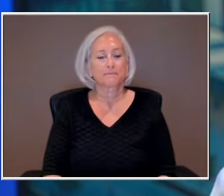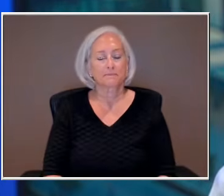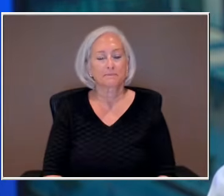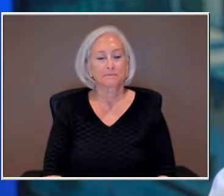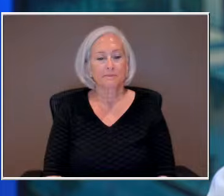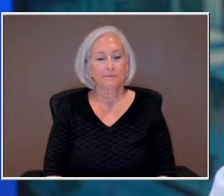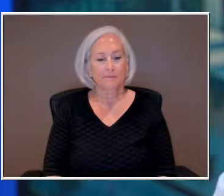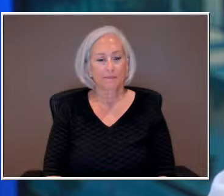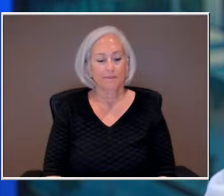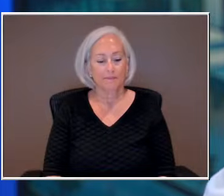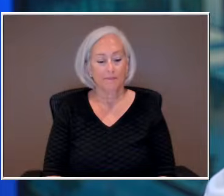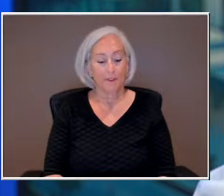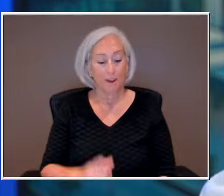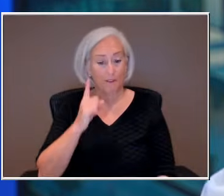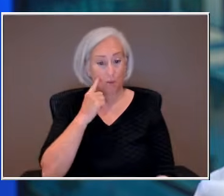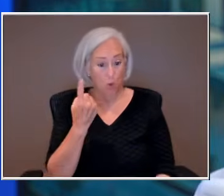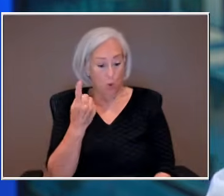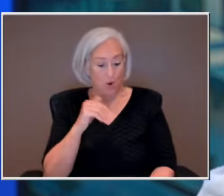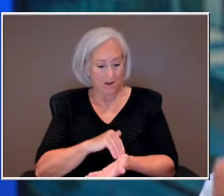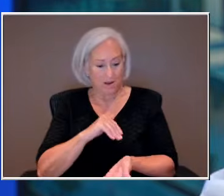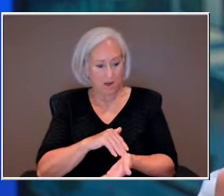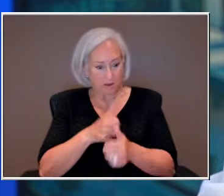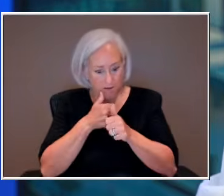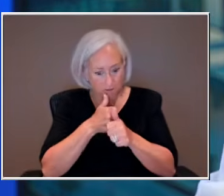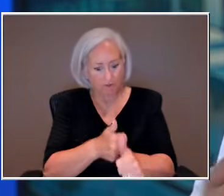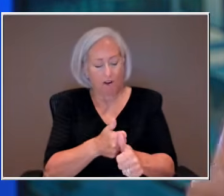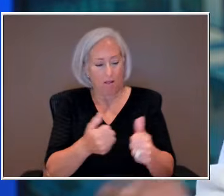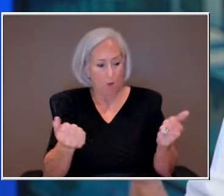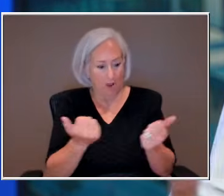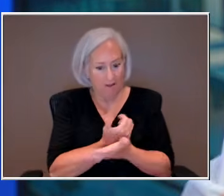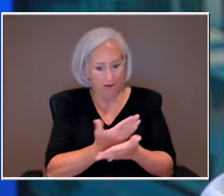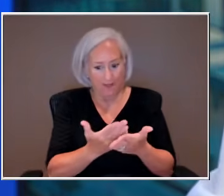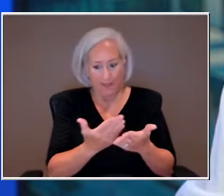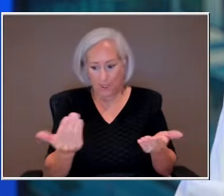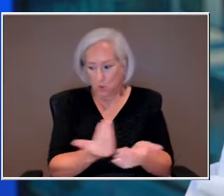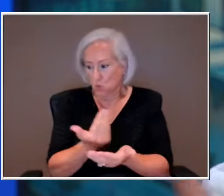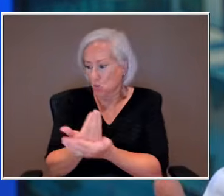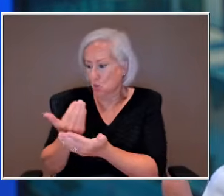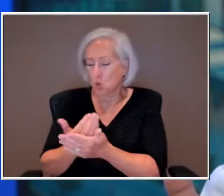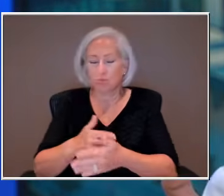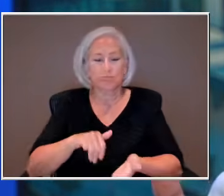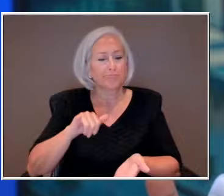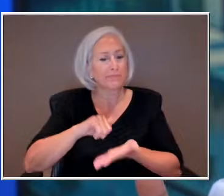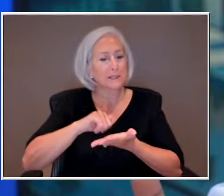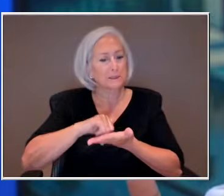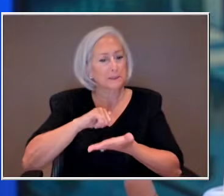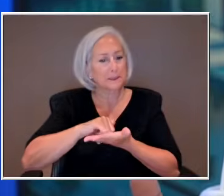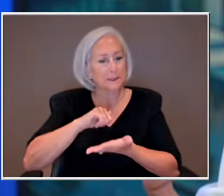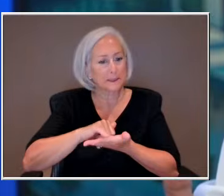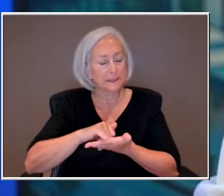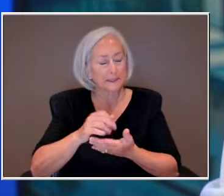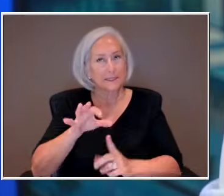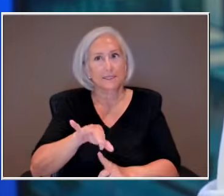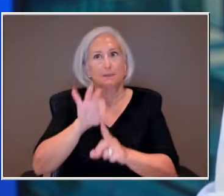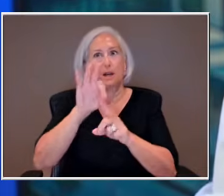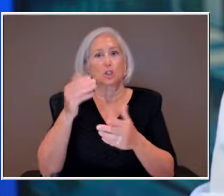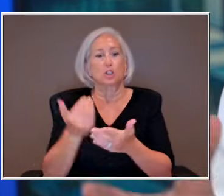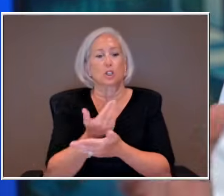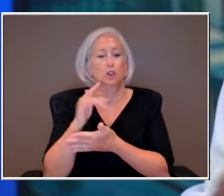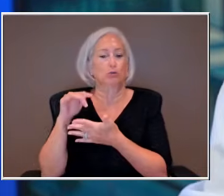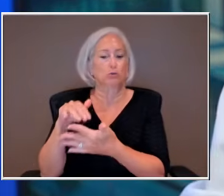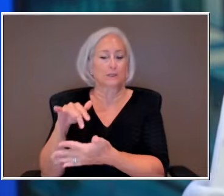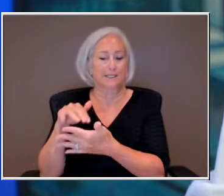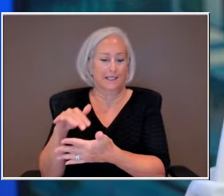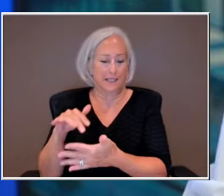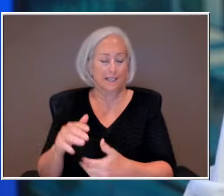a doctor in the community to keep track of every single thing, like all the, and especially all the trials that are coming out. And